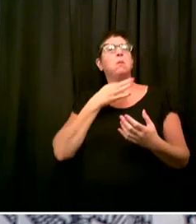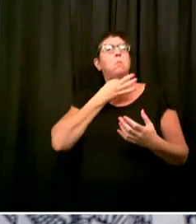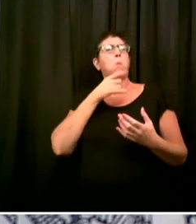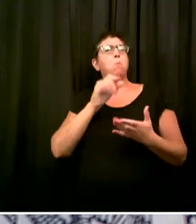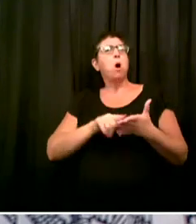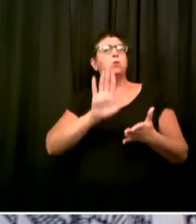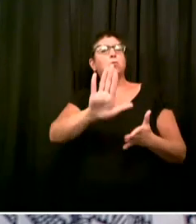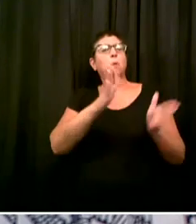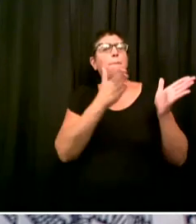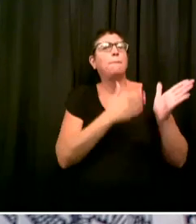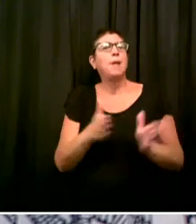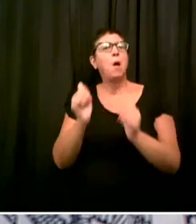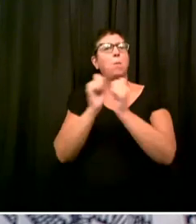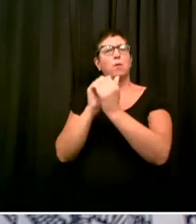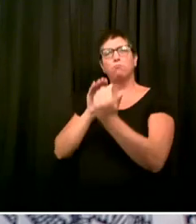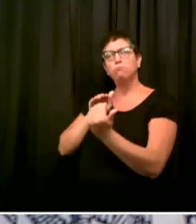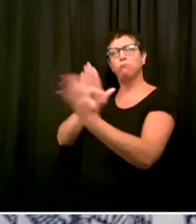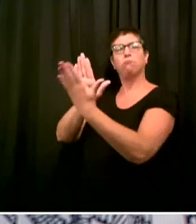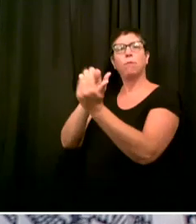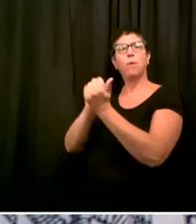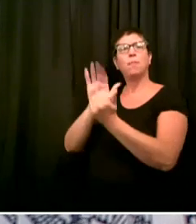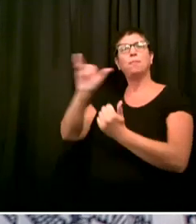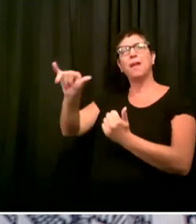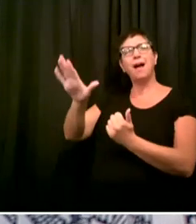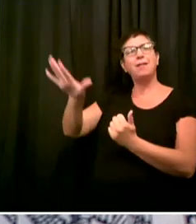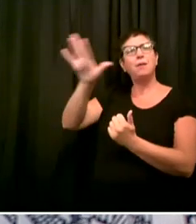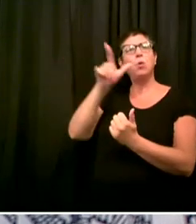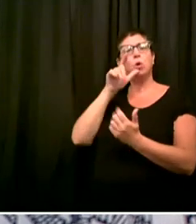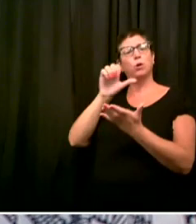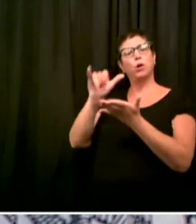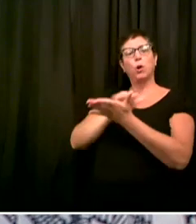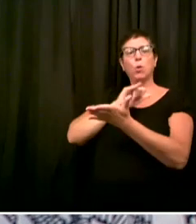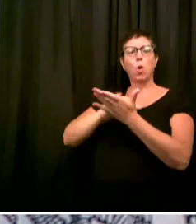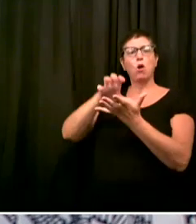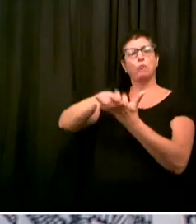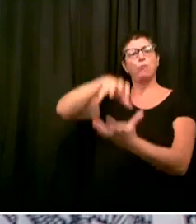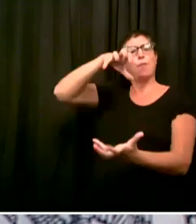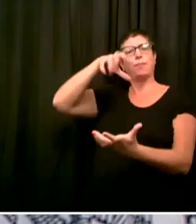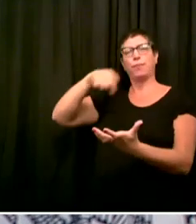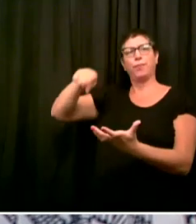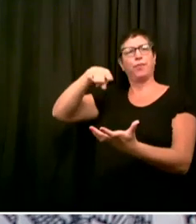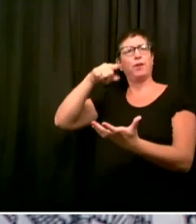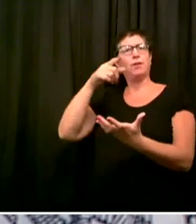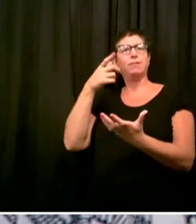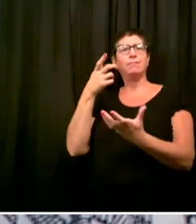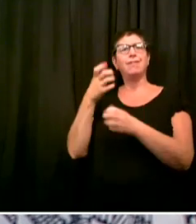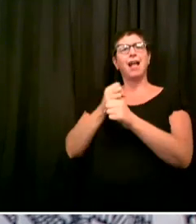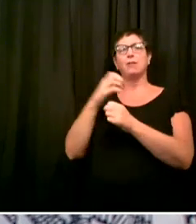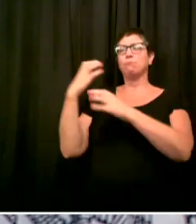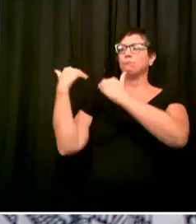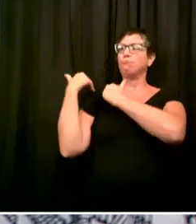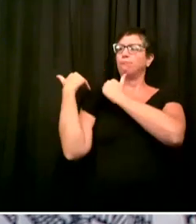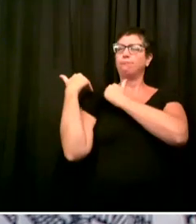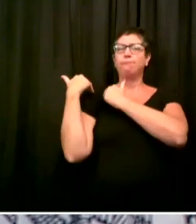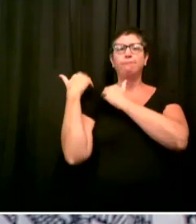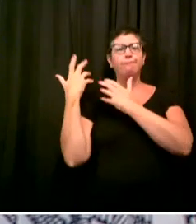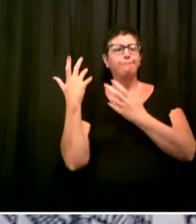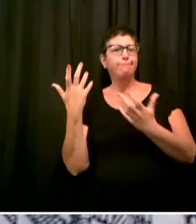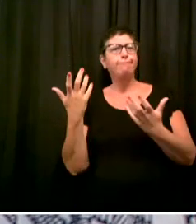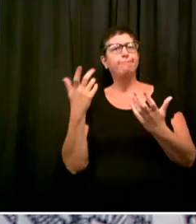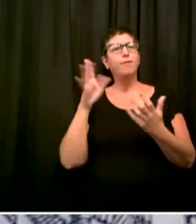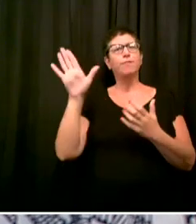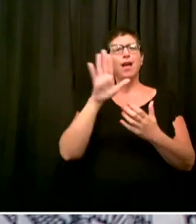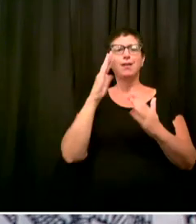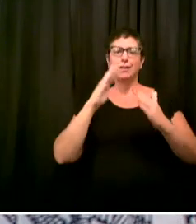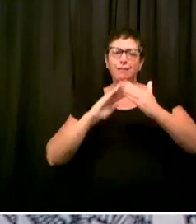to take ownership of their neighborhoods? Because, complaining louder about weeds not getting cut and trash piling up isn't going to change the reality of the